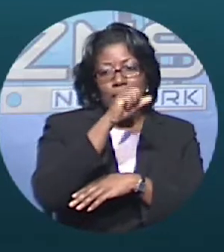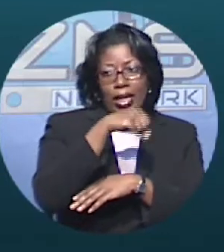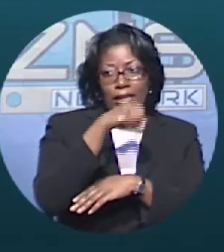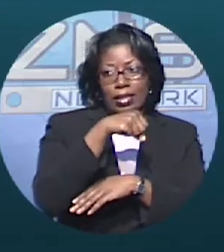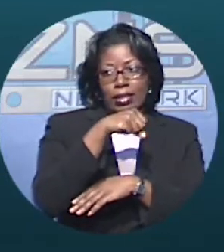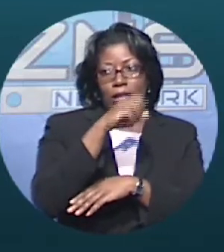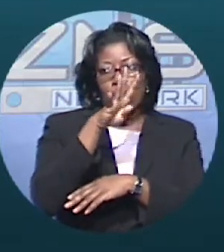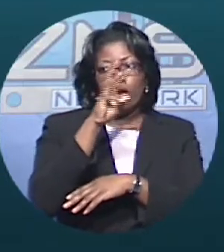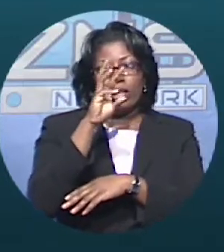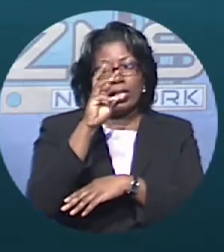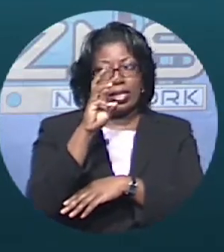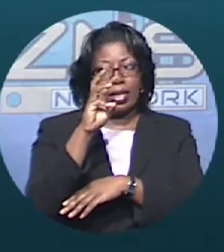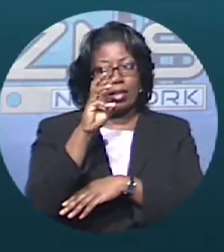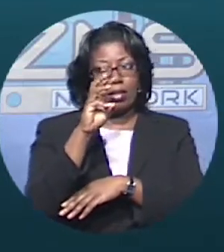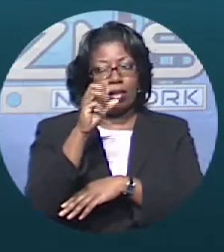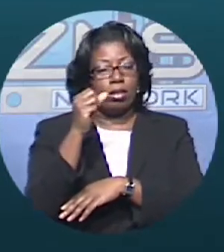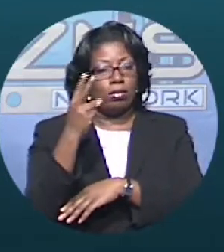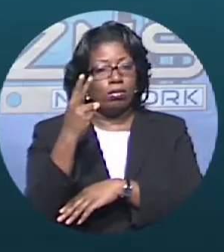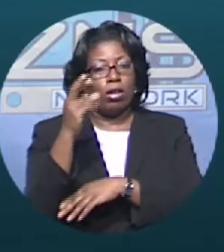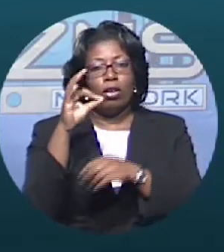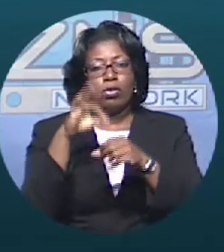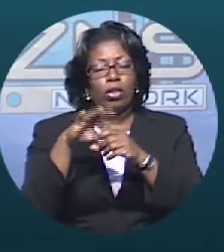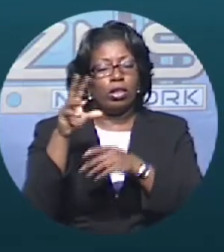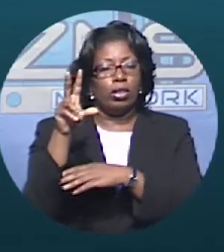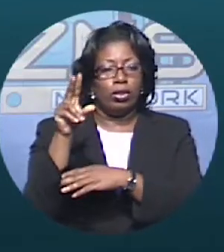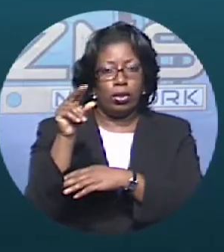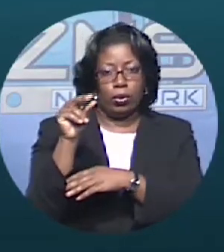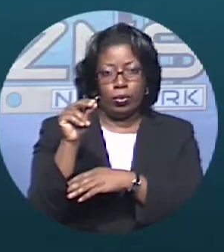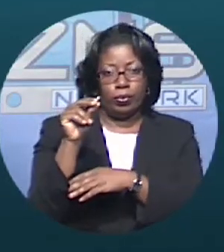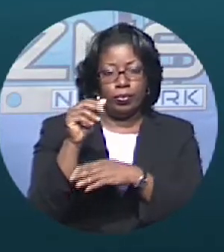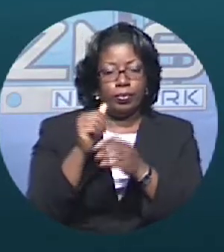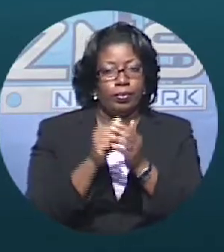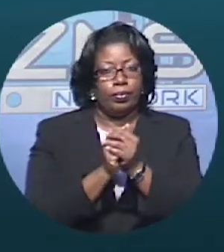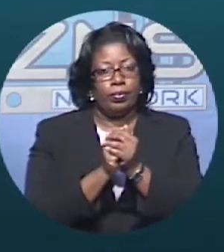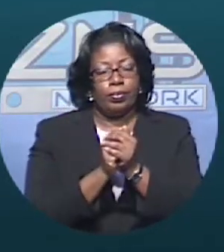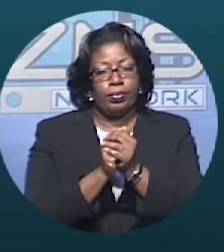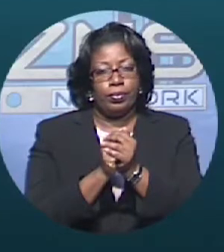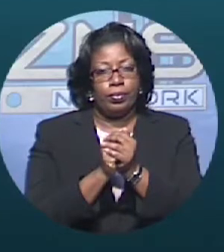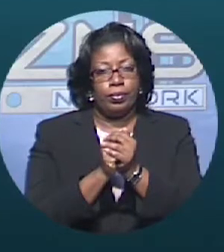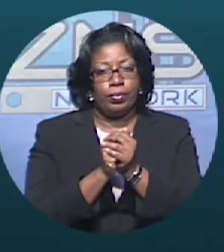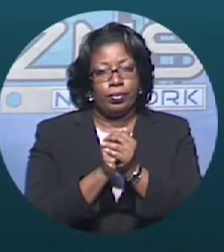49,961 people, or 59.3%, voted no.